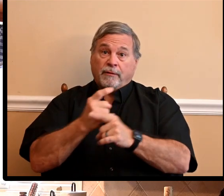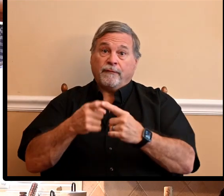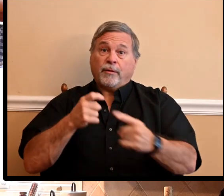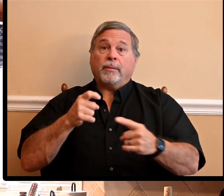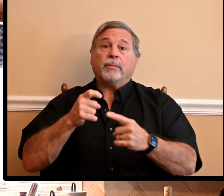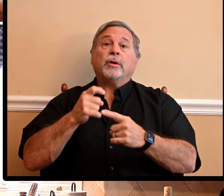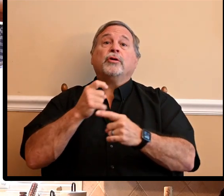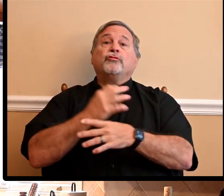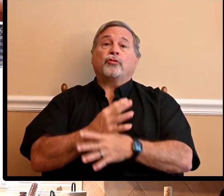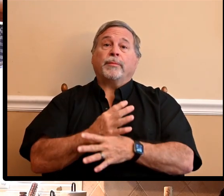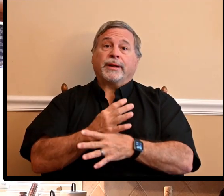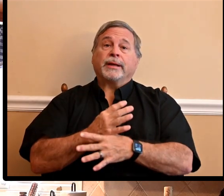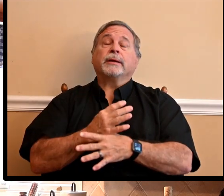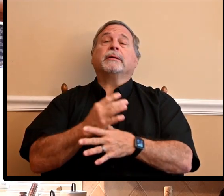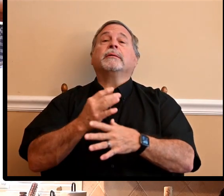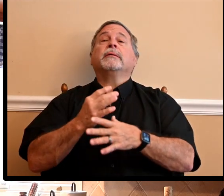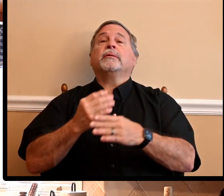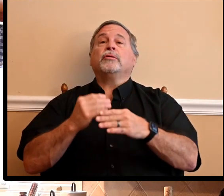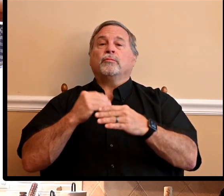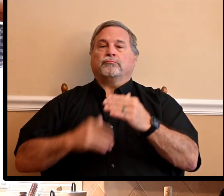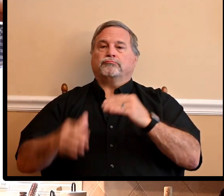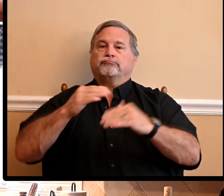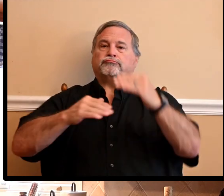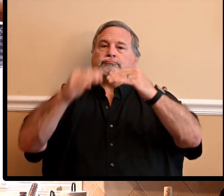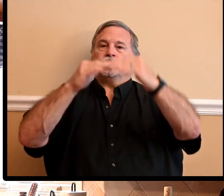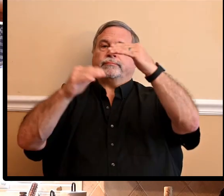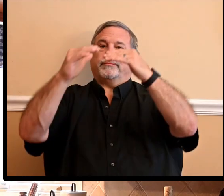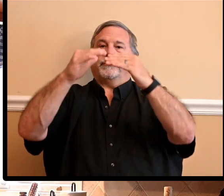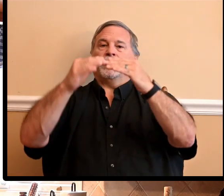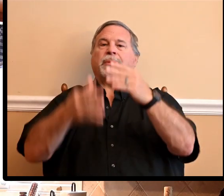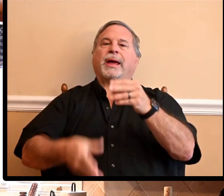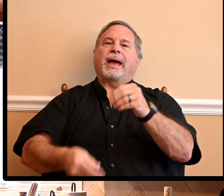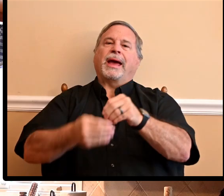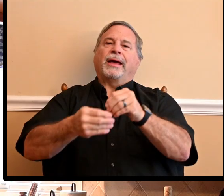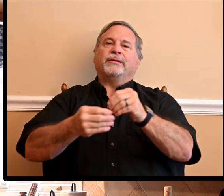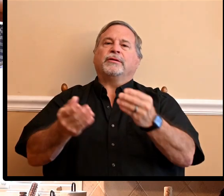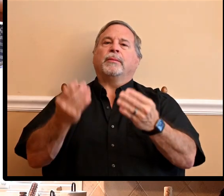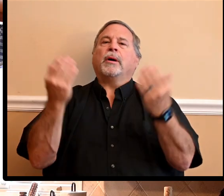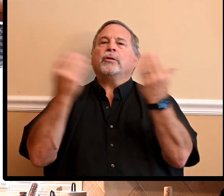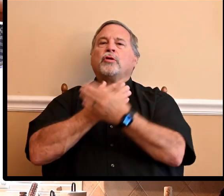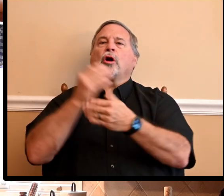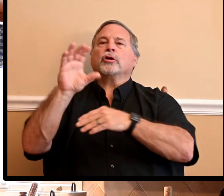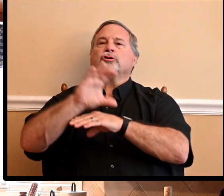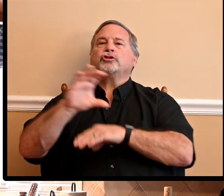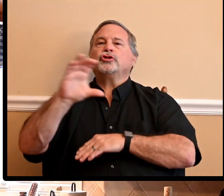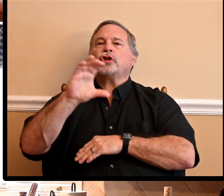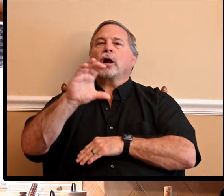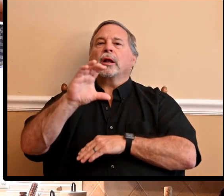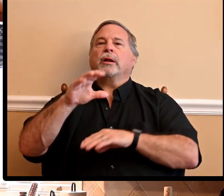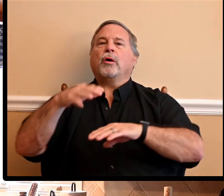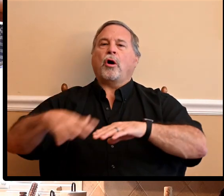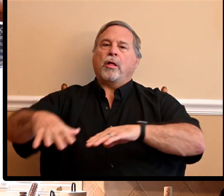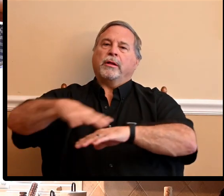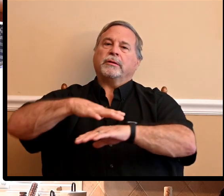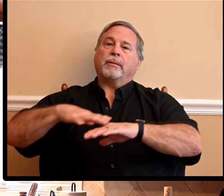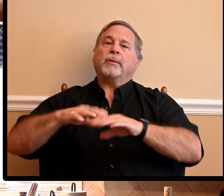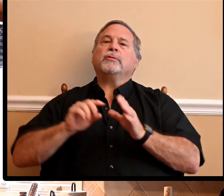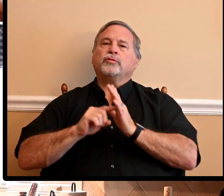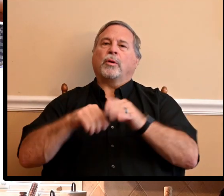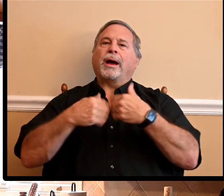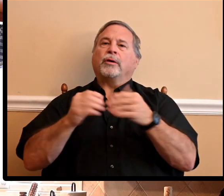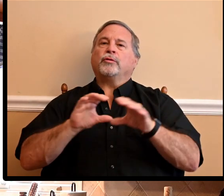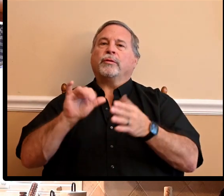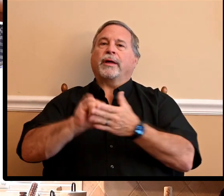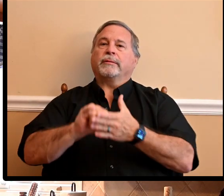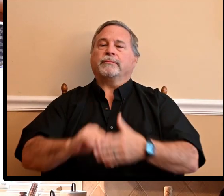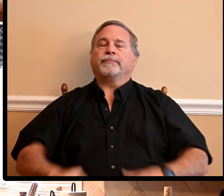liqueur from Germany. And you layer these things up, and then you put some dark chocolate on top. I'll show you how to